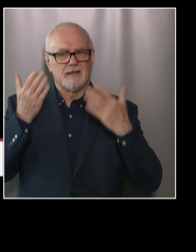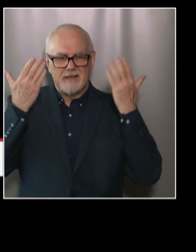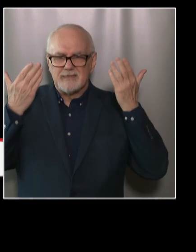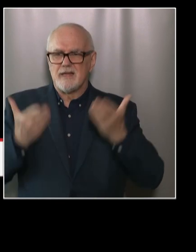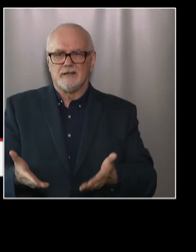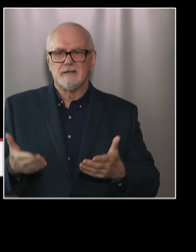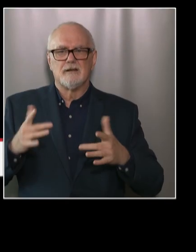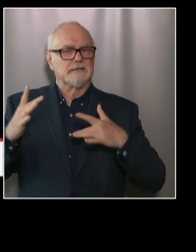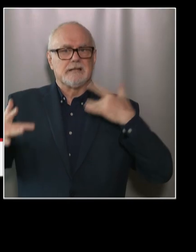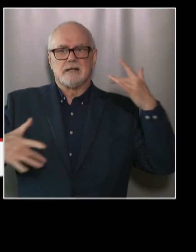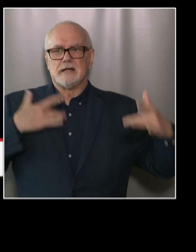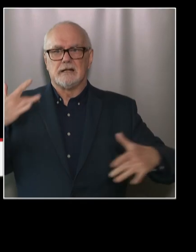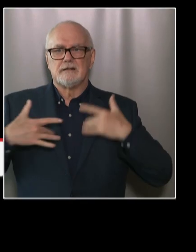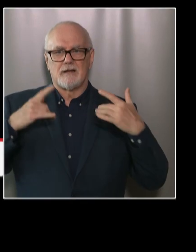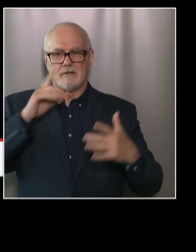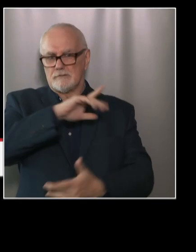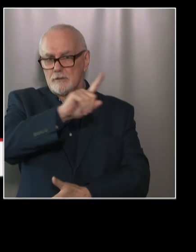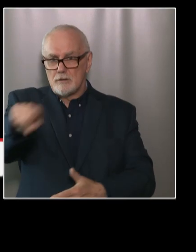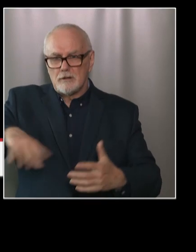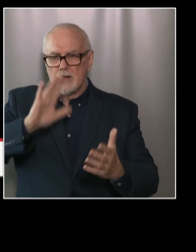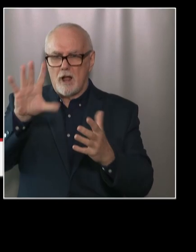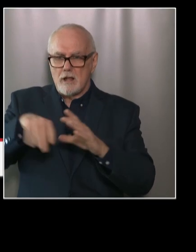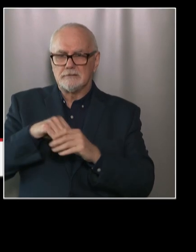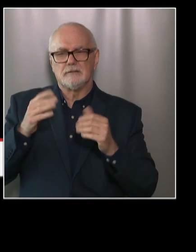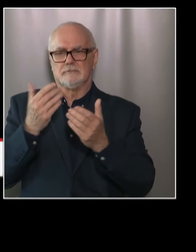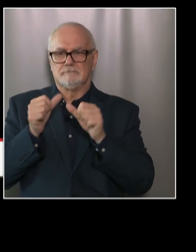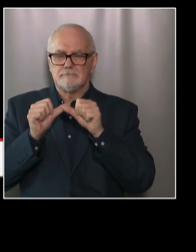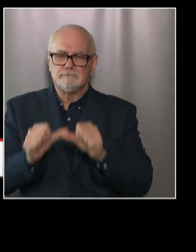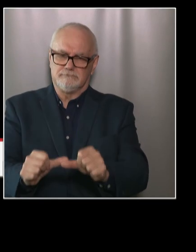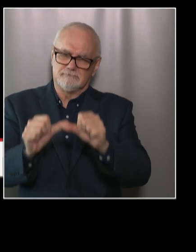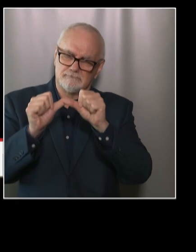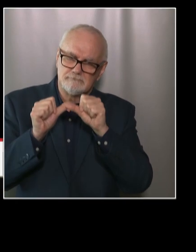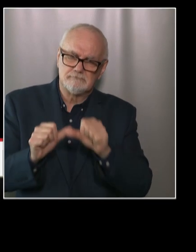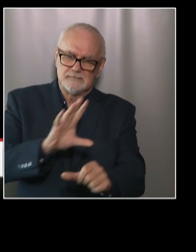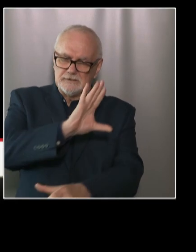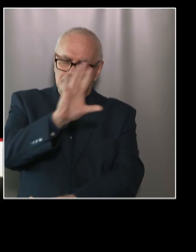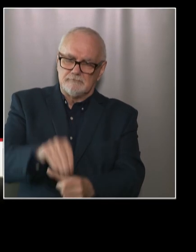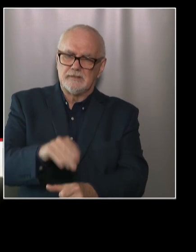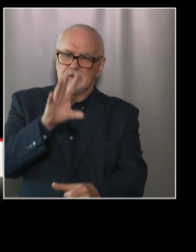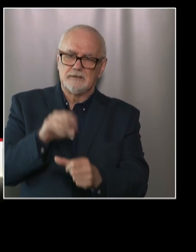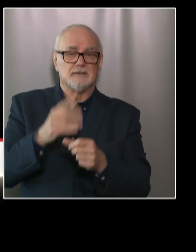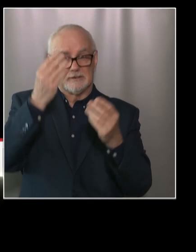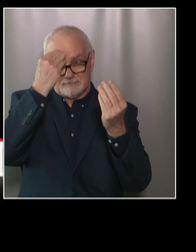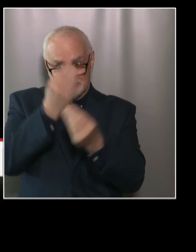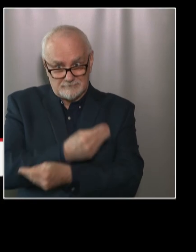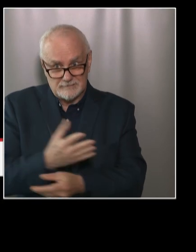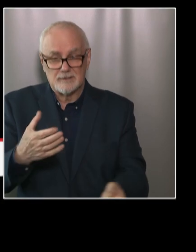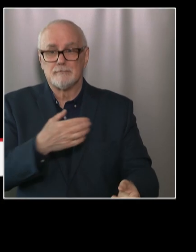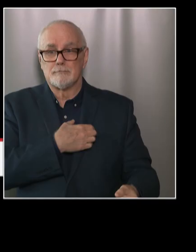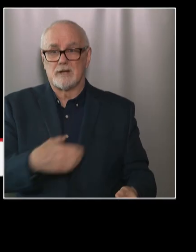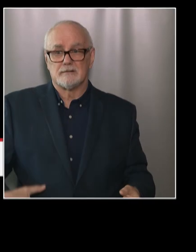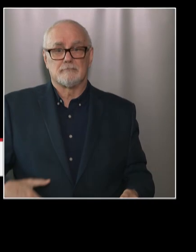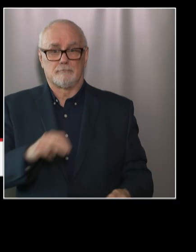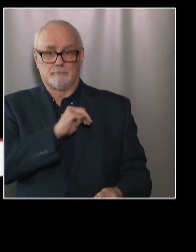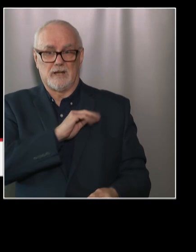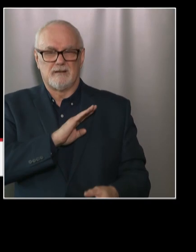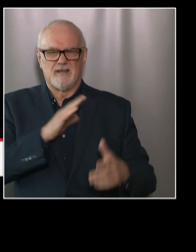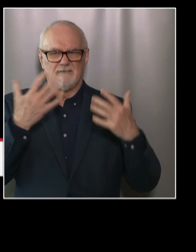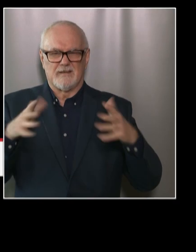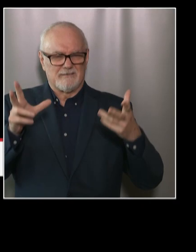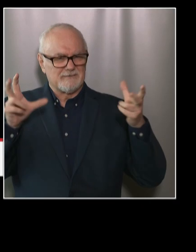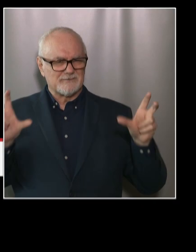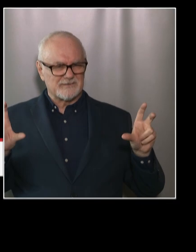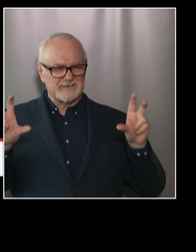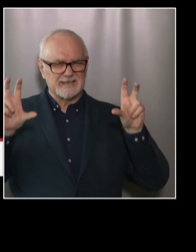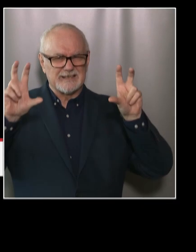momentum. So for this audience, the takeaway is simple. Mayor Bowser has made the investment, the infrastructure is in